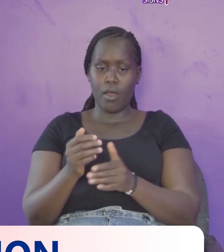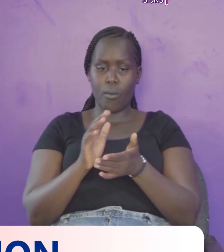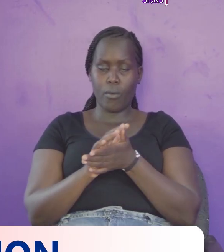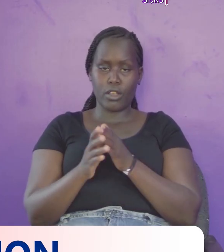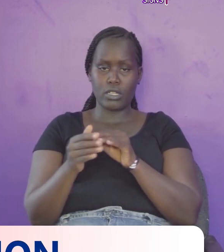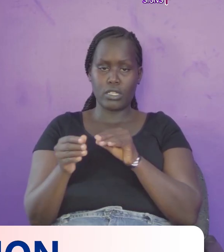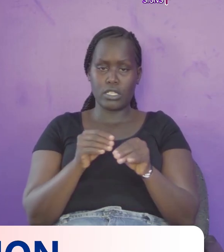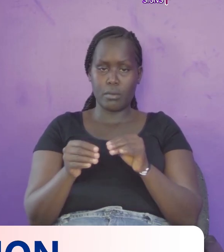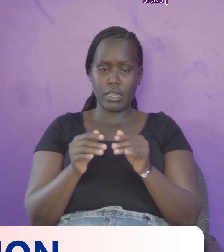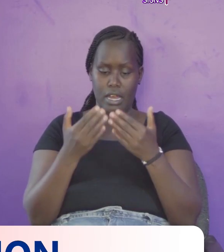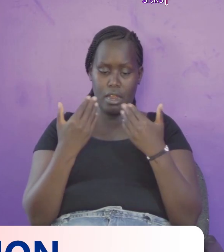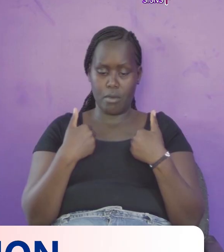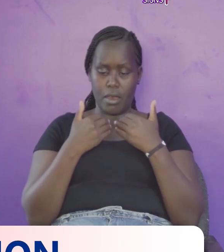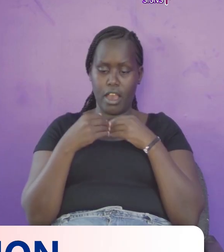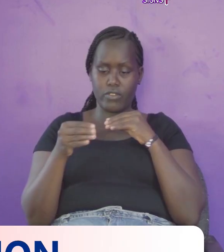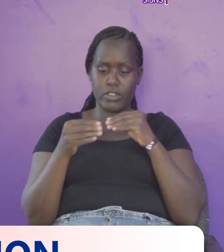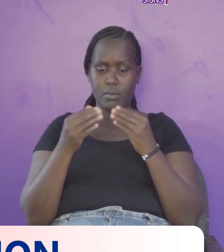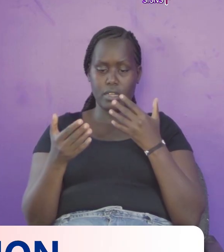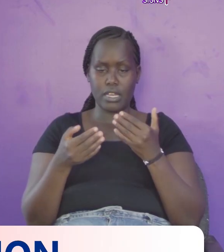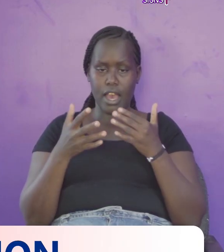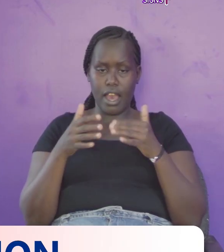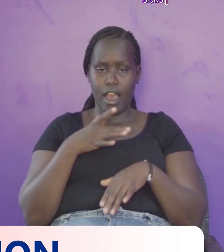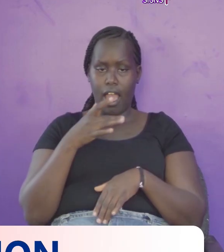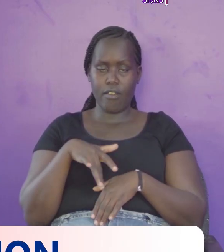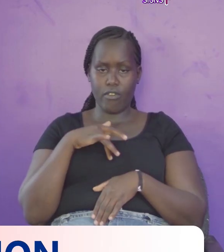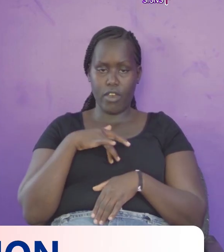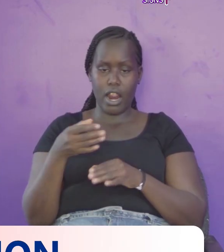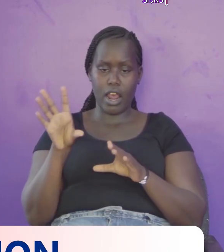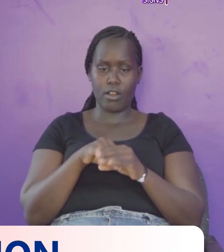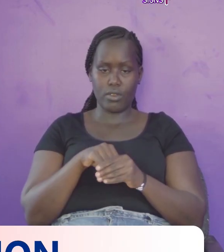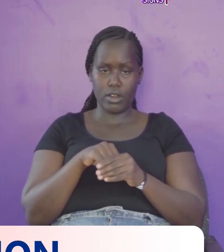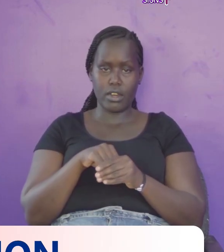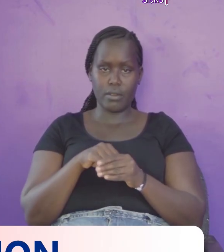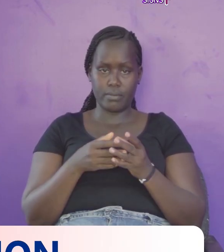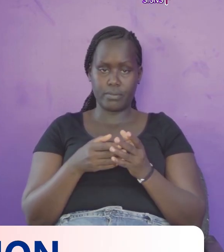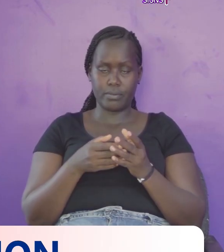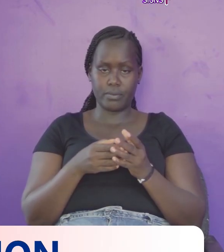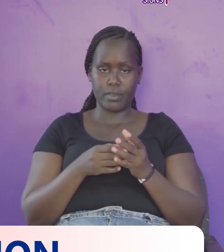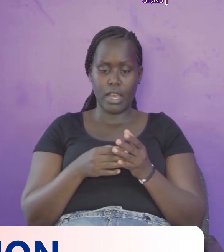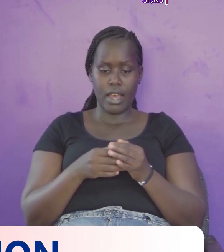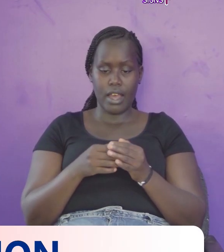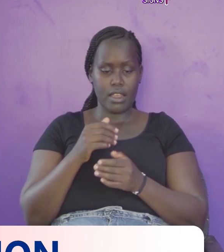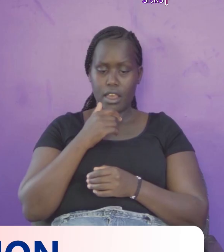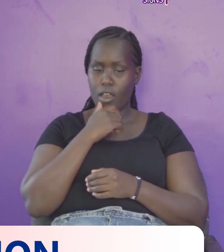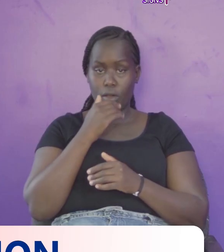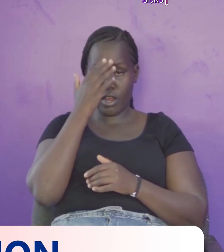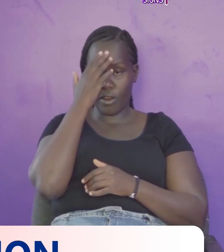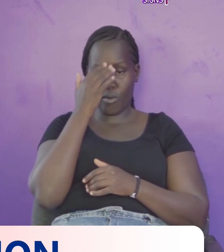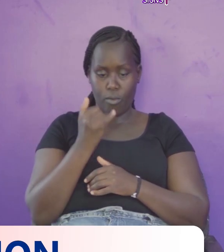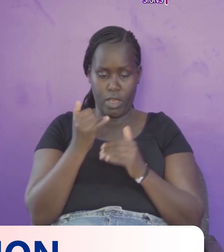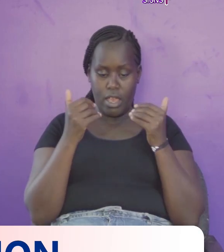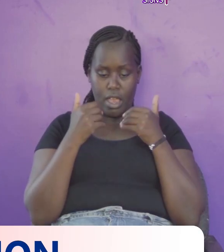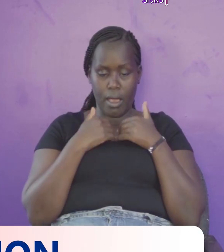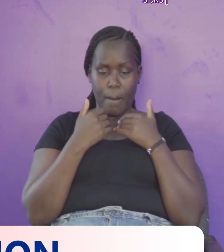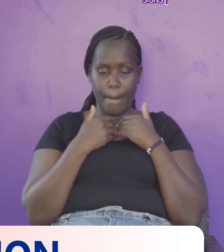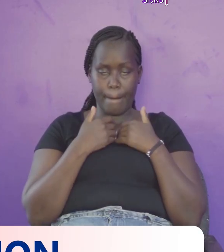feel included. Maybe they don't understand inclusion. So they are wondering, why are we